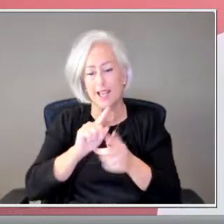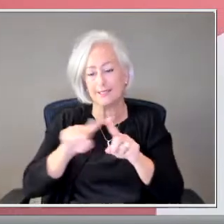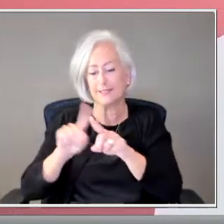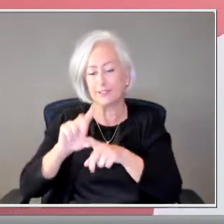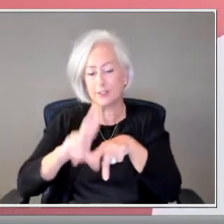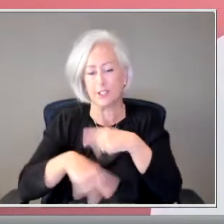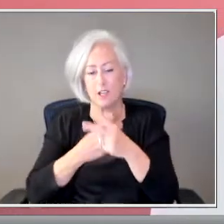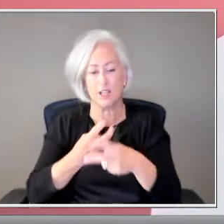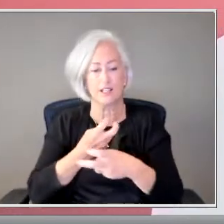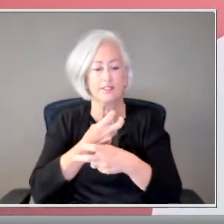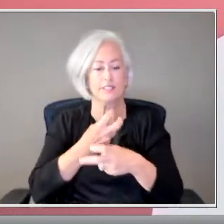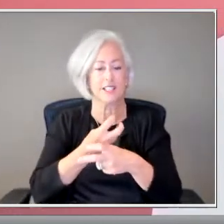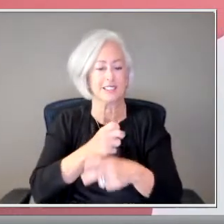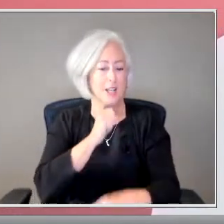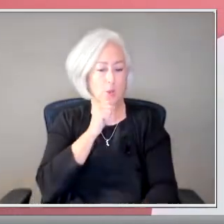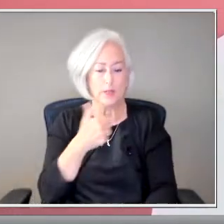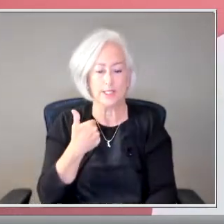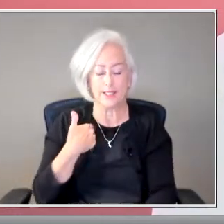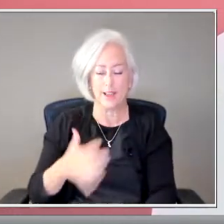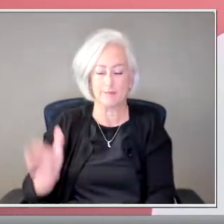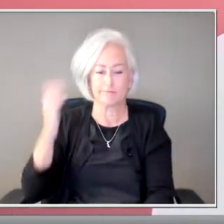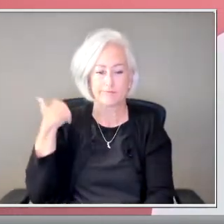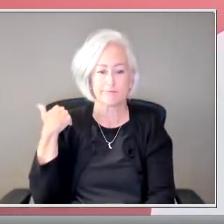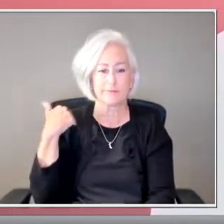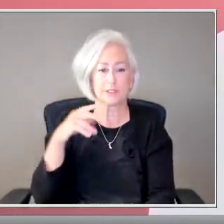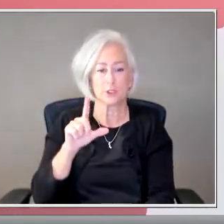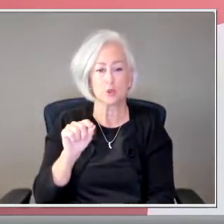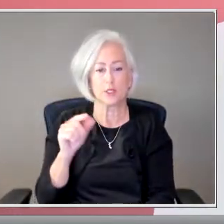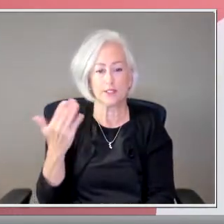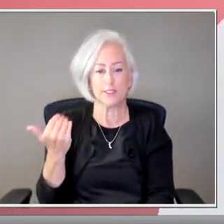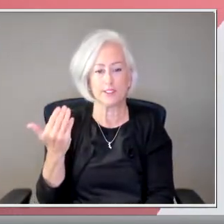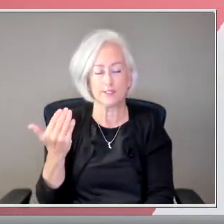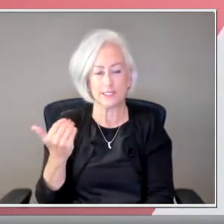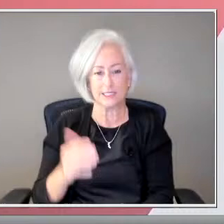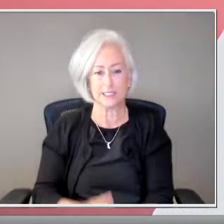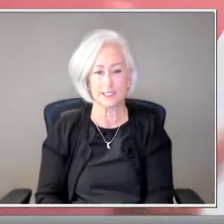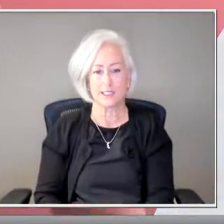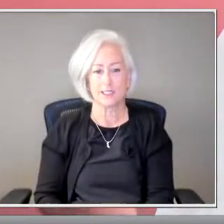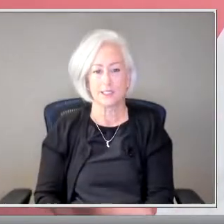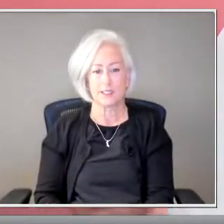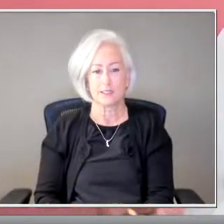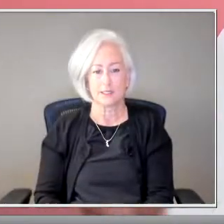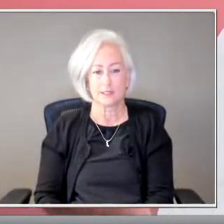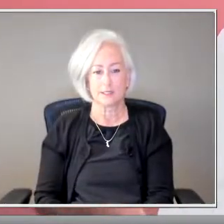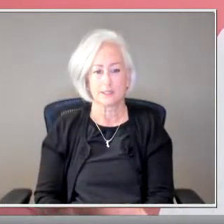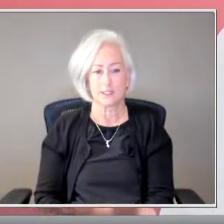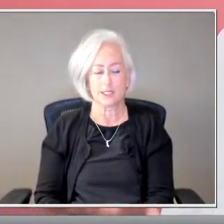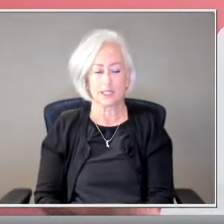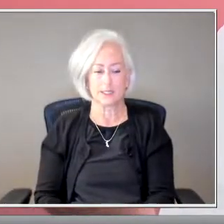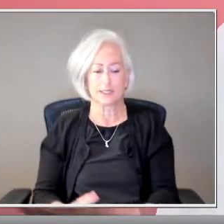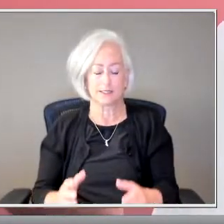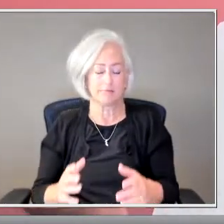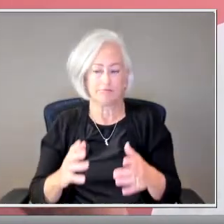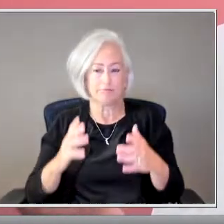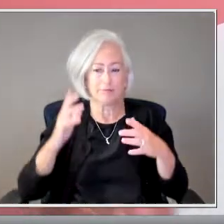even exist in 2015. So it's just blown up, and it's